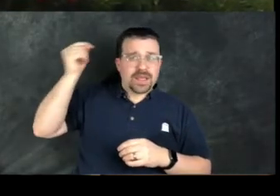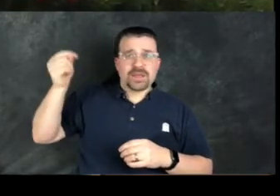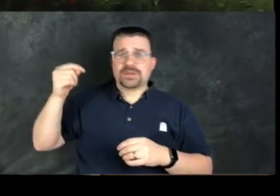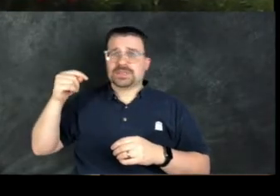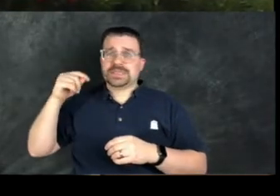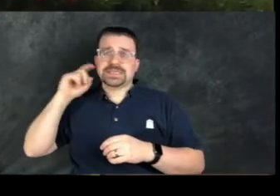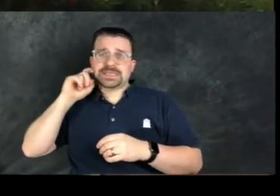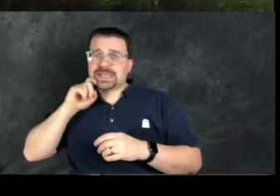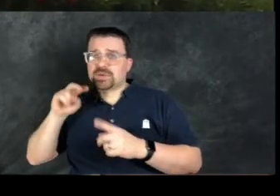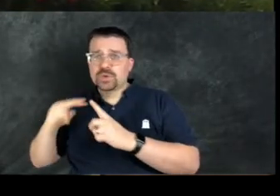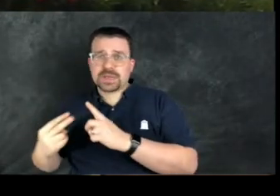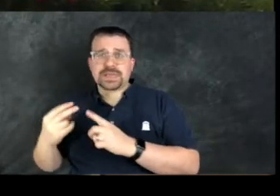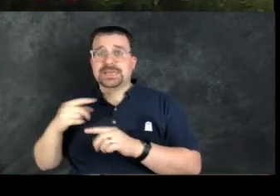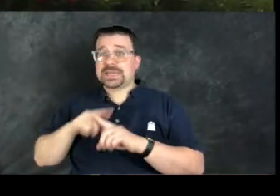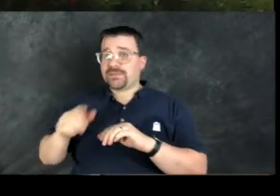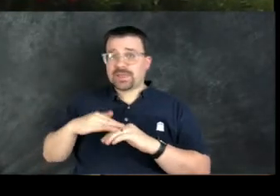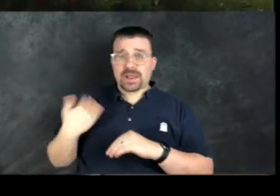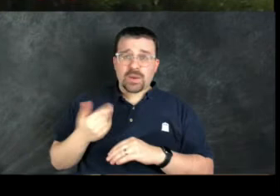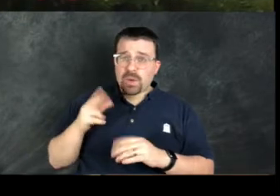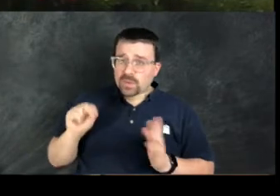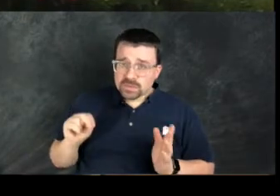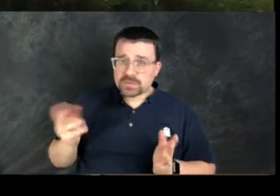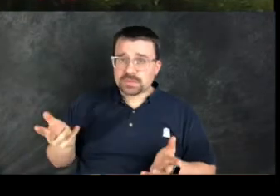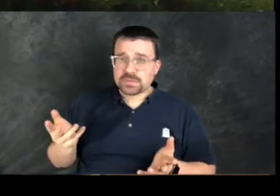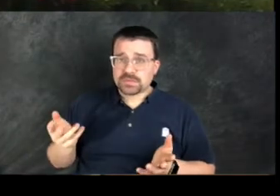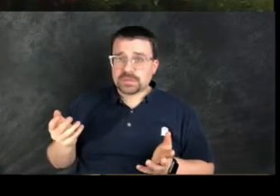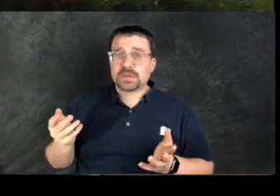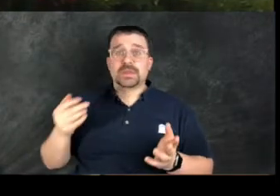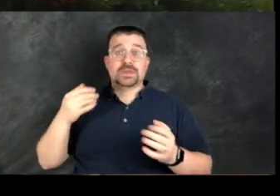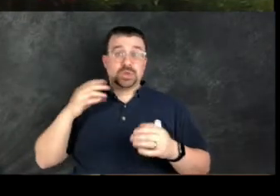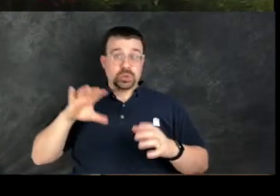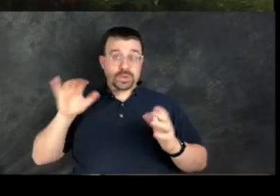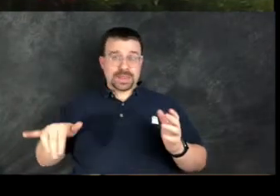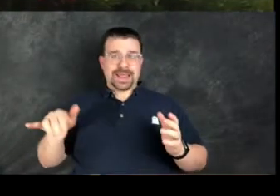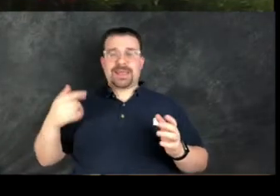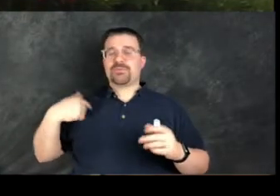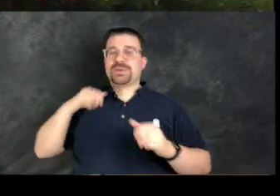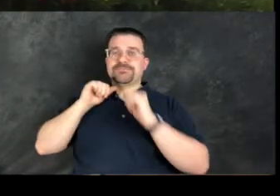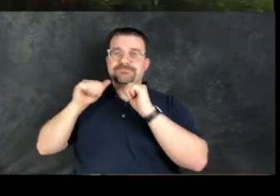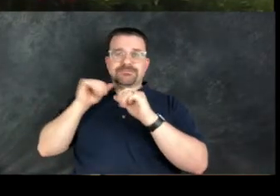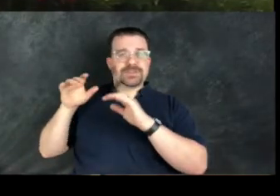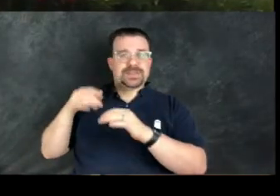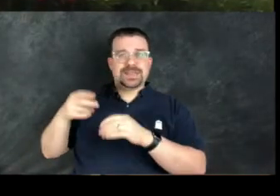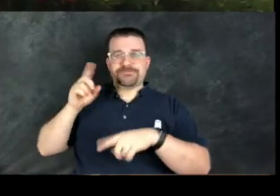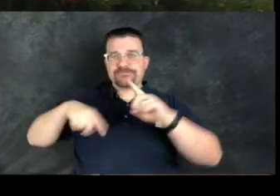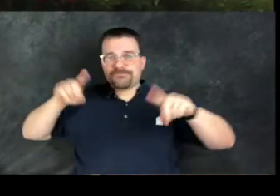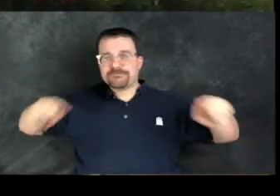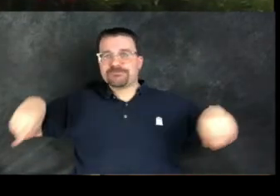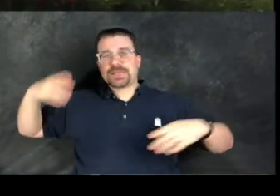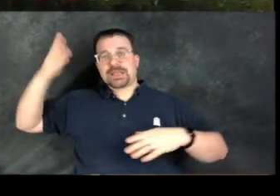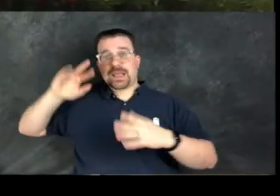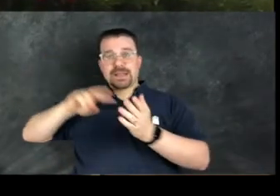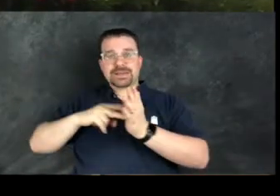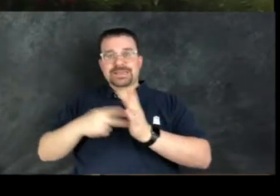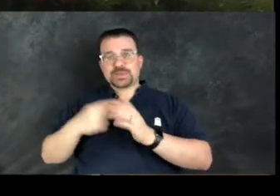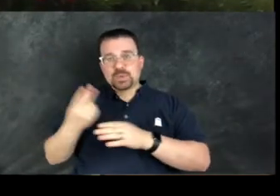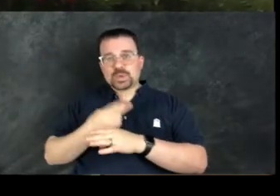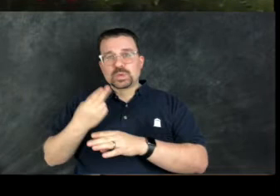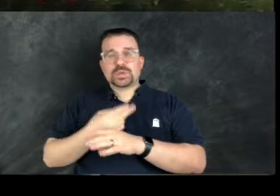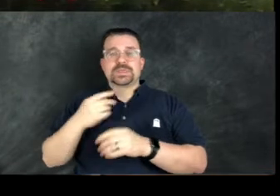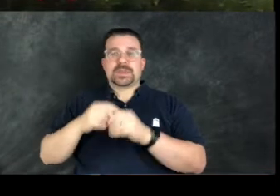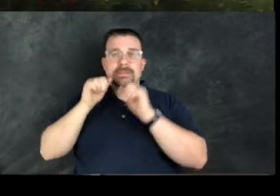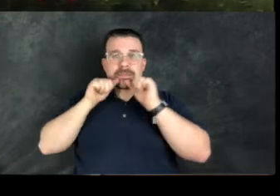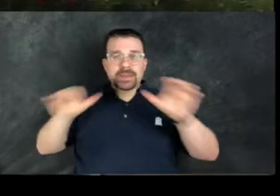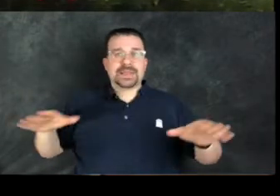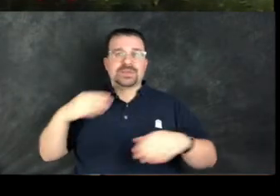from our own. And when we do this, we deny the diversity that God intends to use to bless our world.